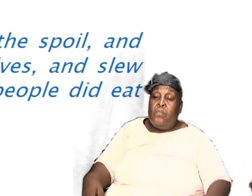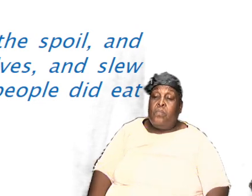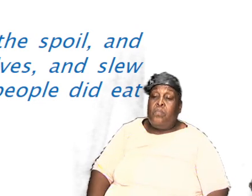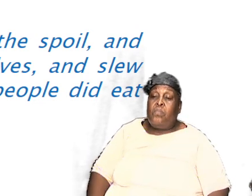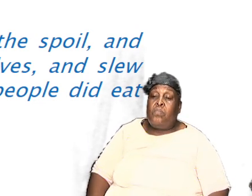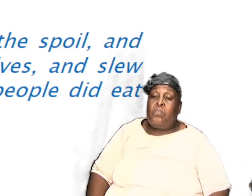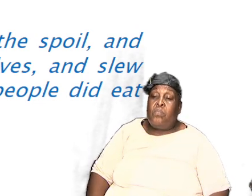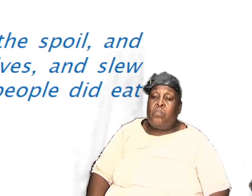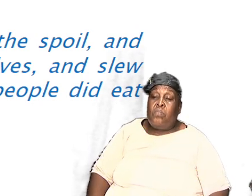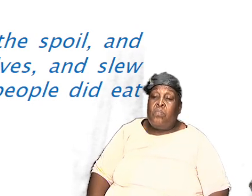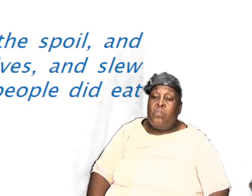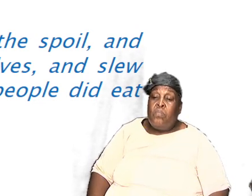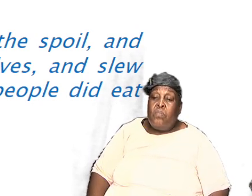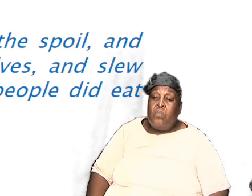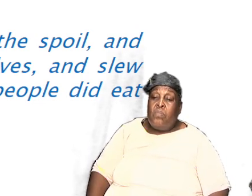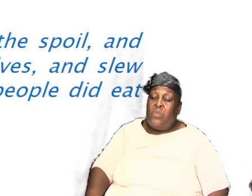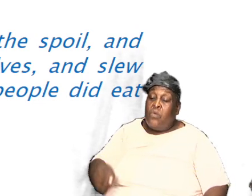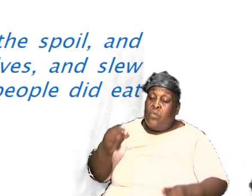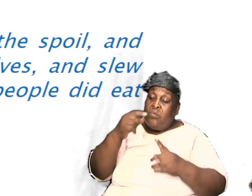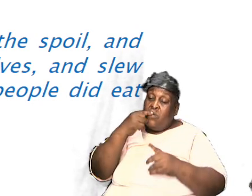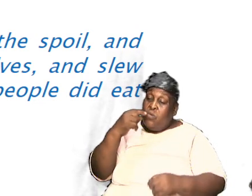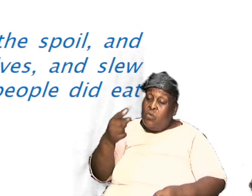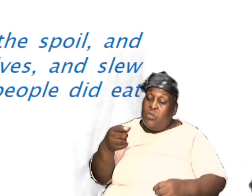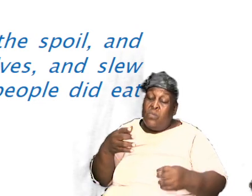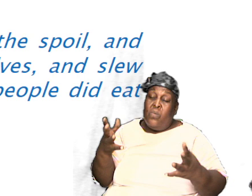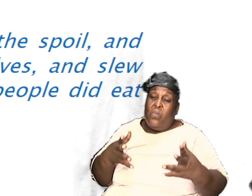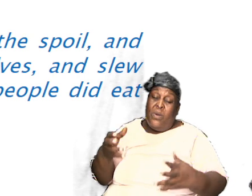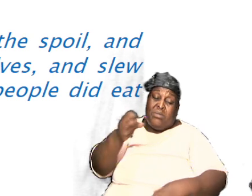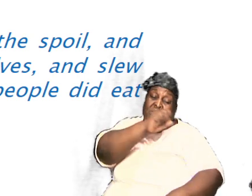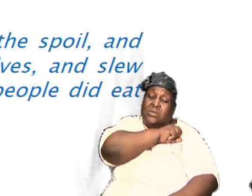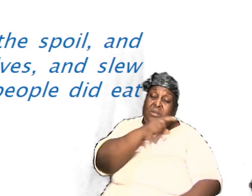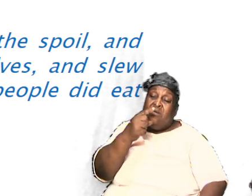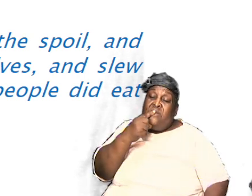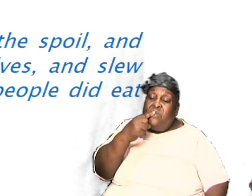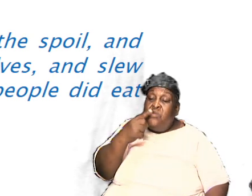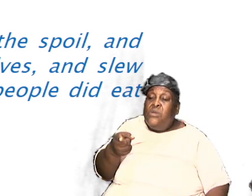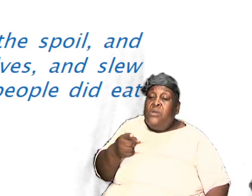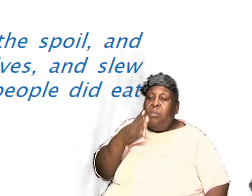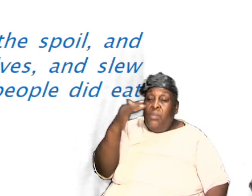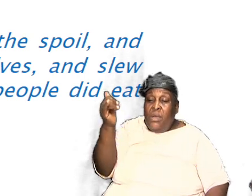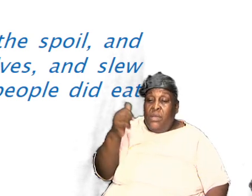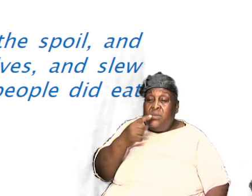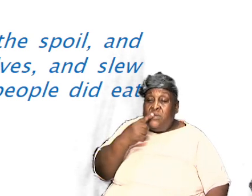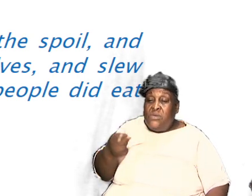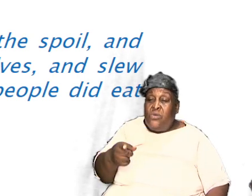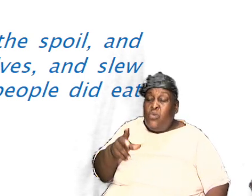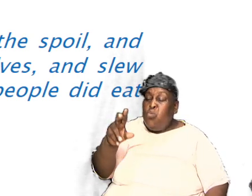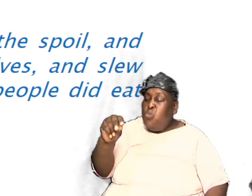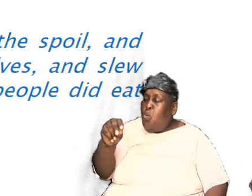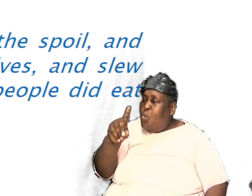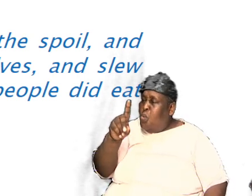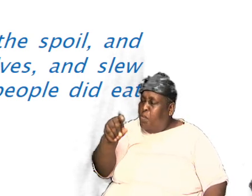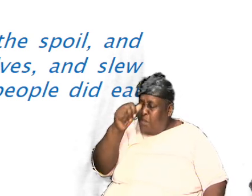The adoration that he made by saying, no one could